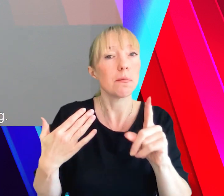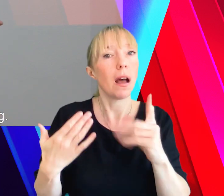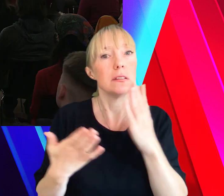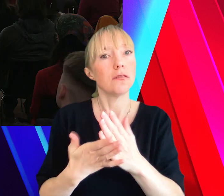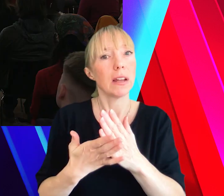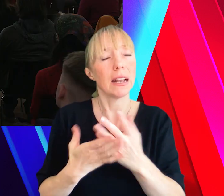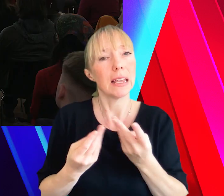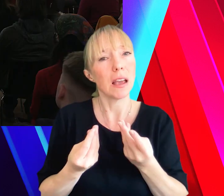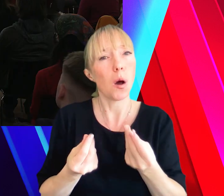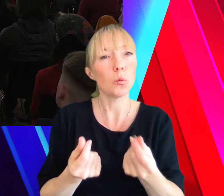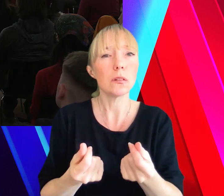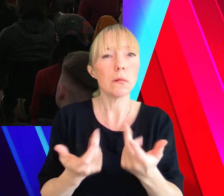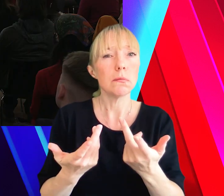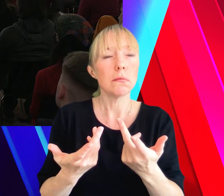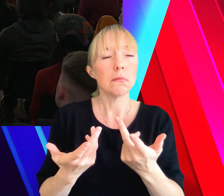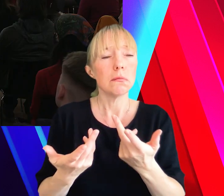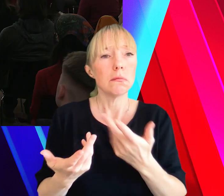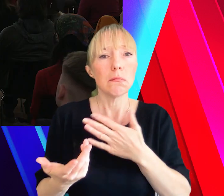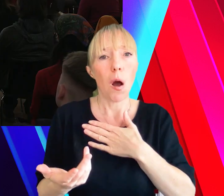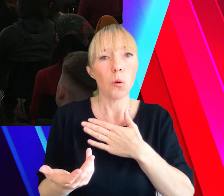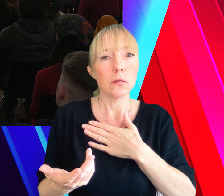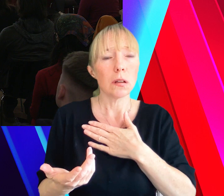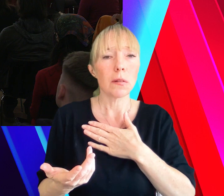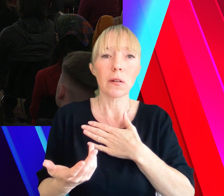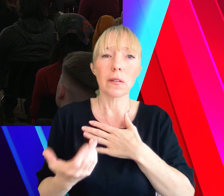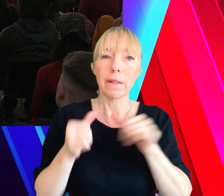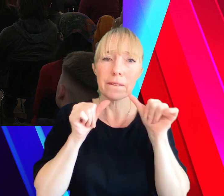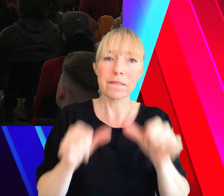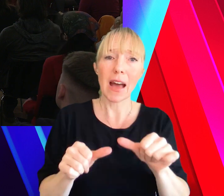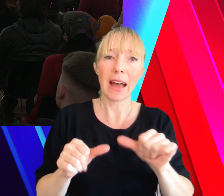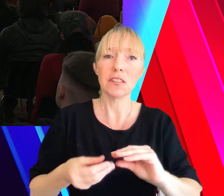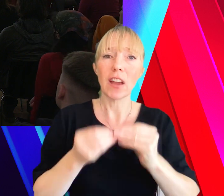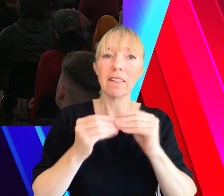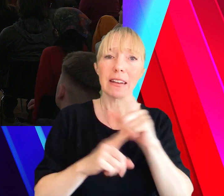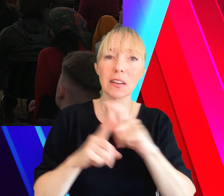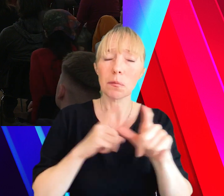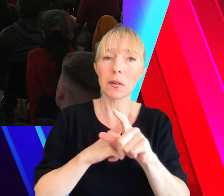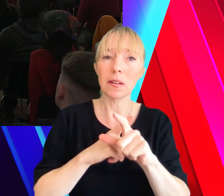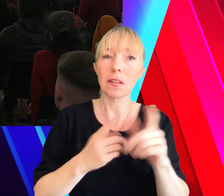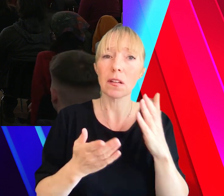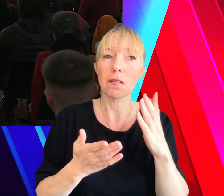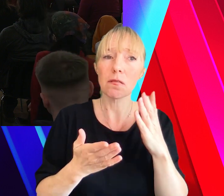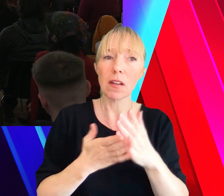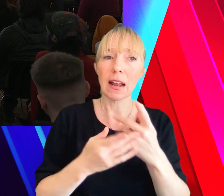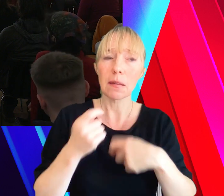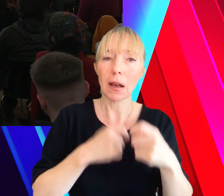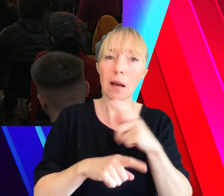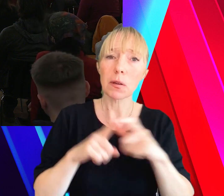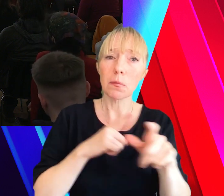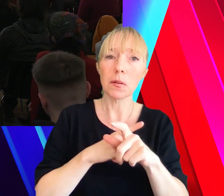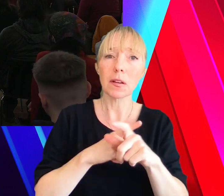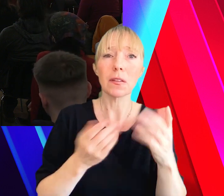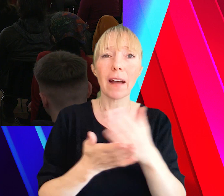saying. But it's like, it's really wholesome because I think fan-generated communities are